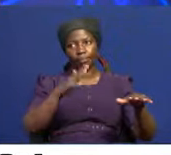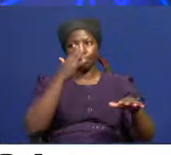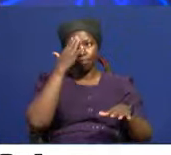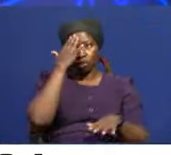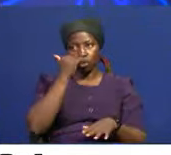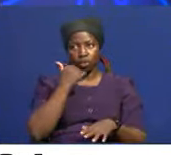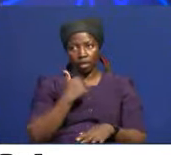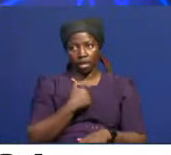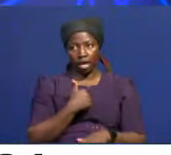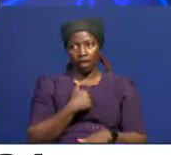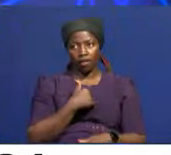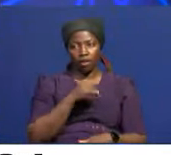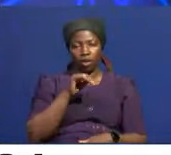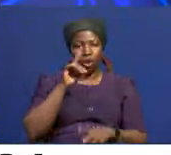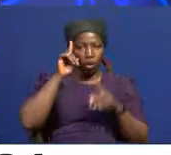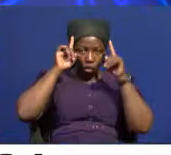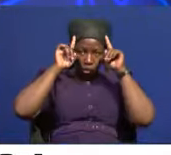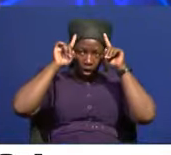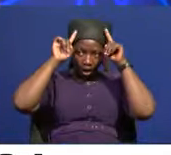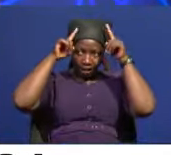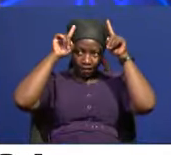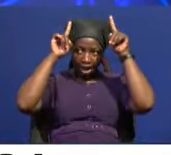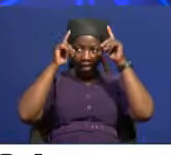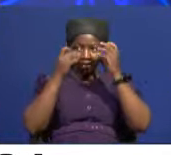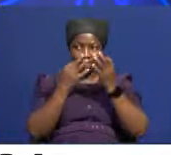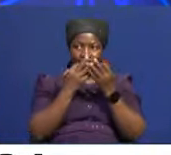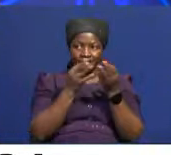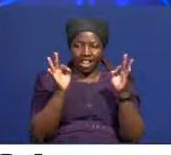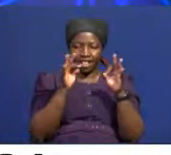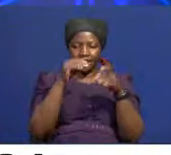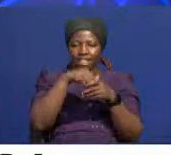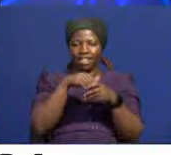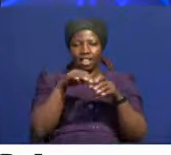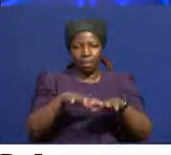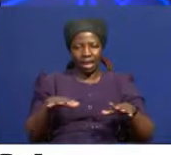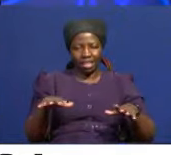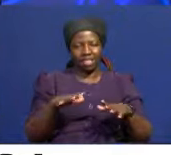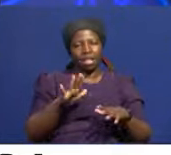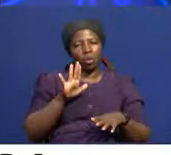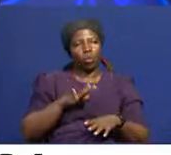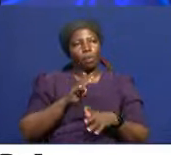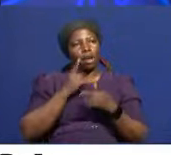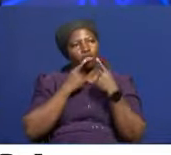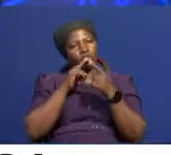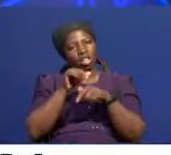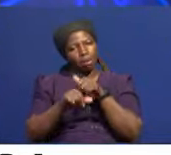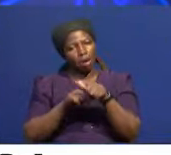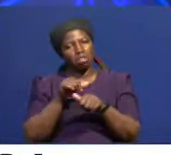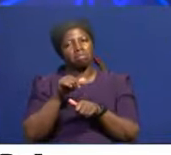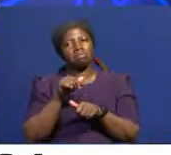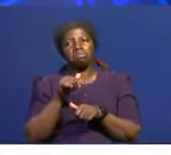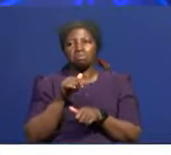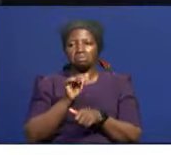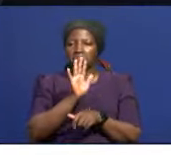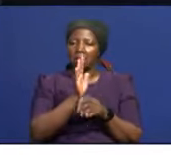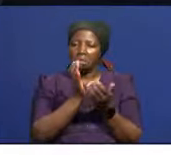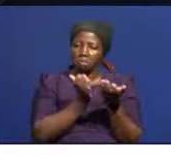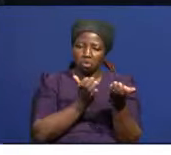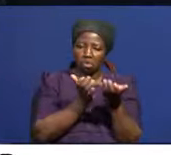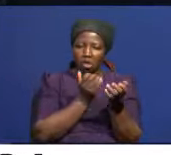because we have a Wi-Fi, a free Wi-Fi in the market, were talking about the efficiency of their